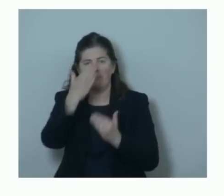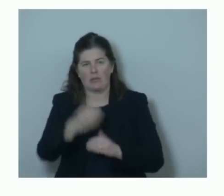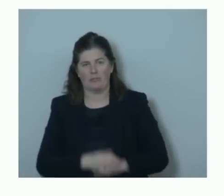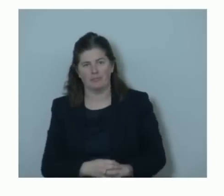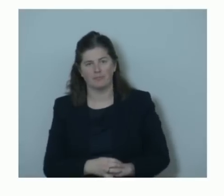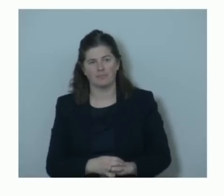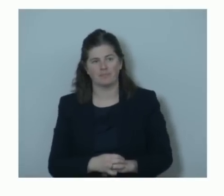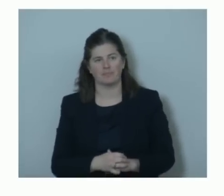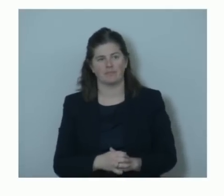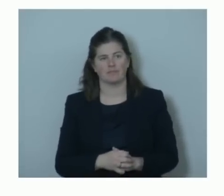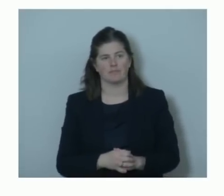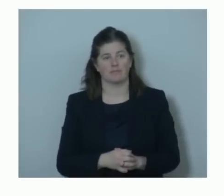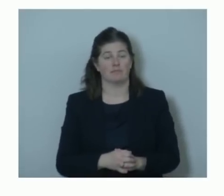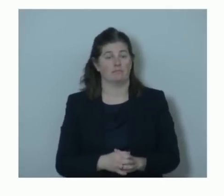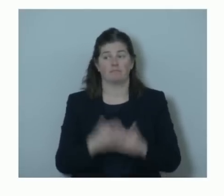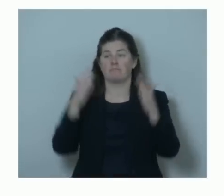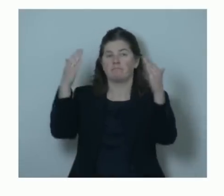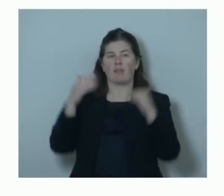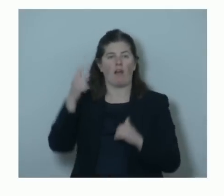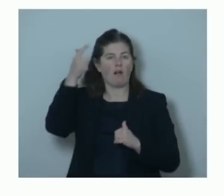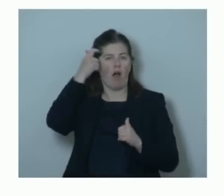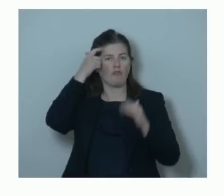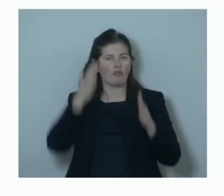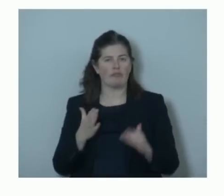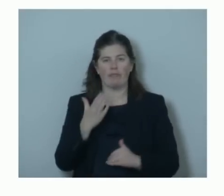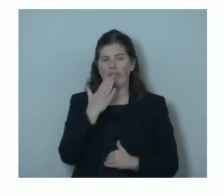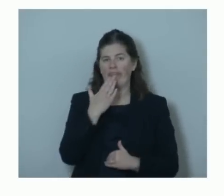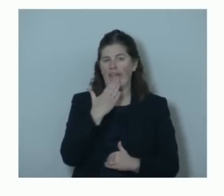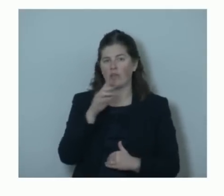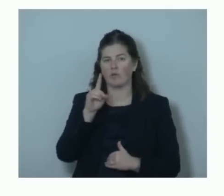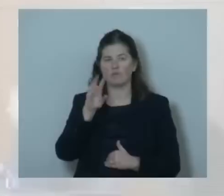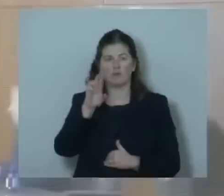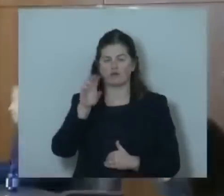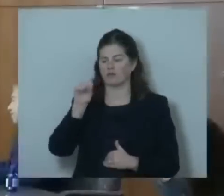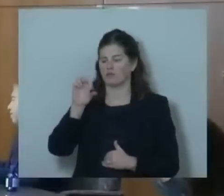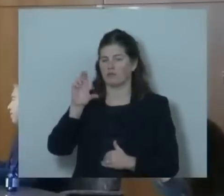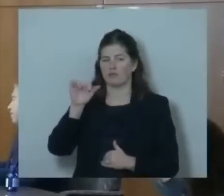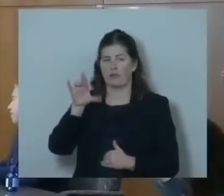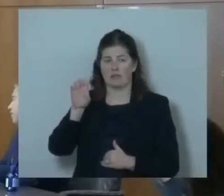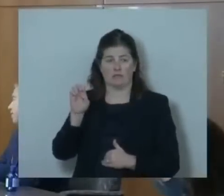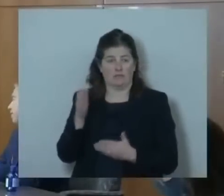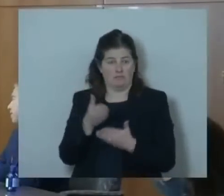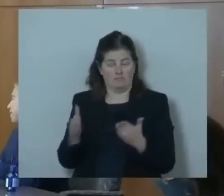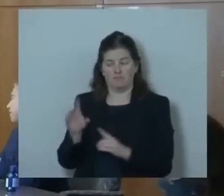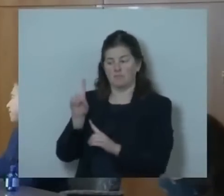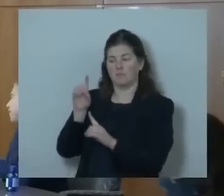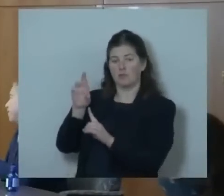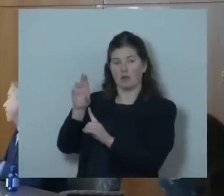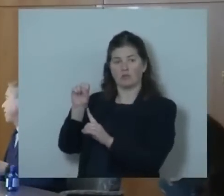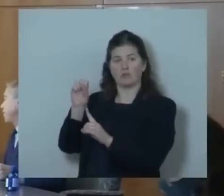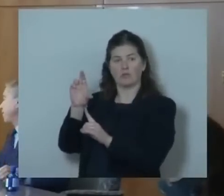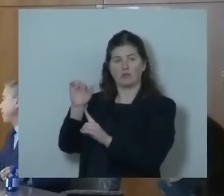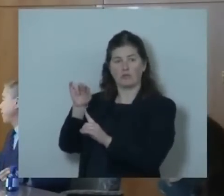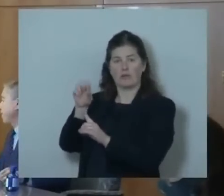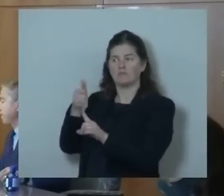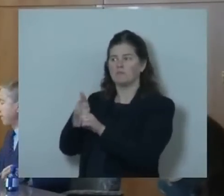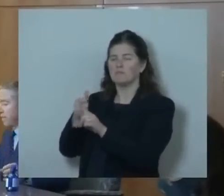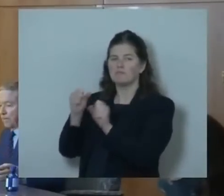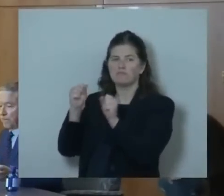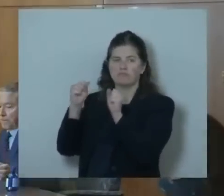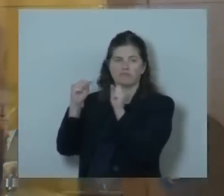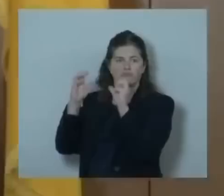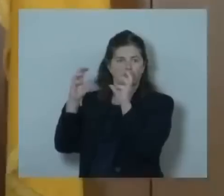Governor. Thank you, Dr. Scrace. So a couple of things. One, Dr. Scrace not only is an